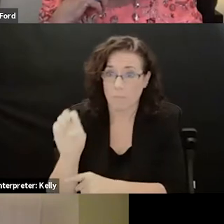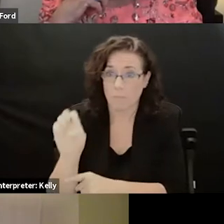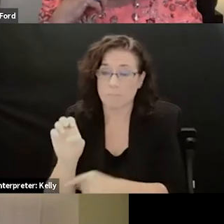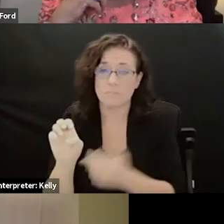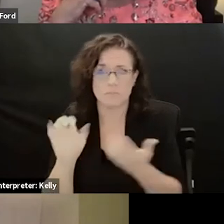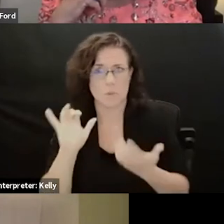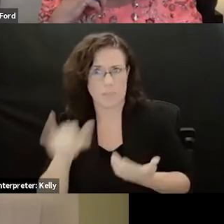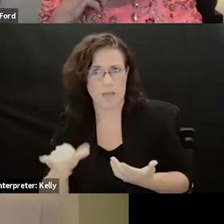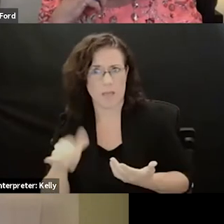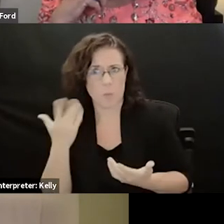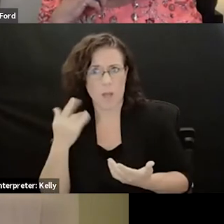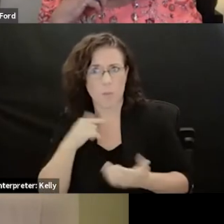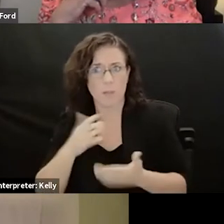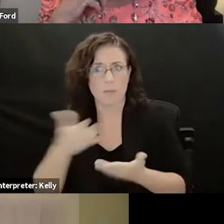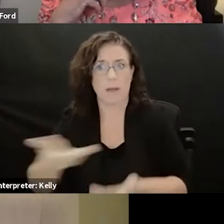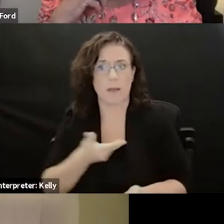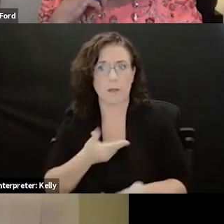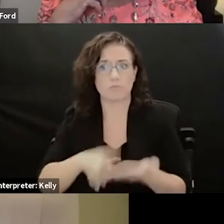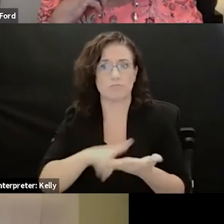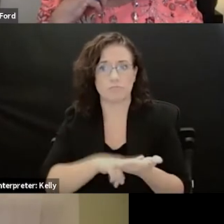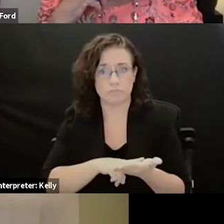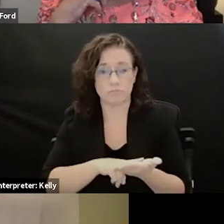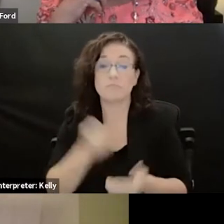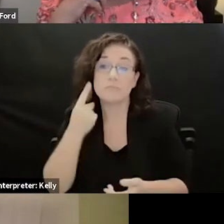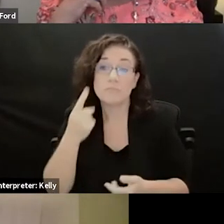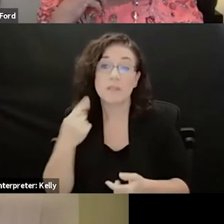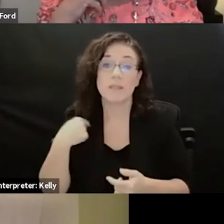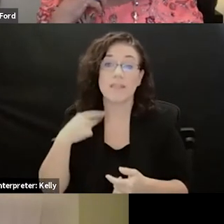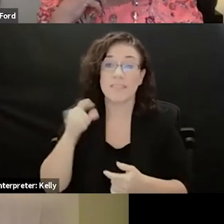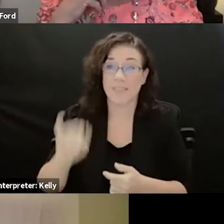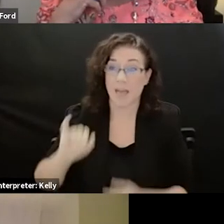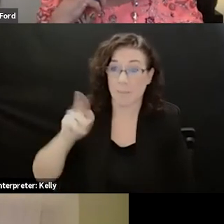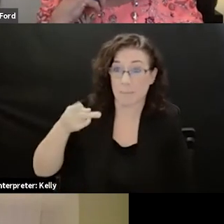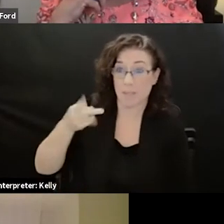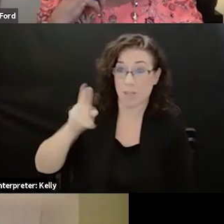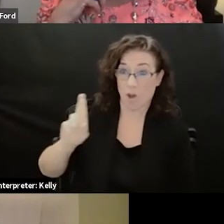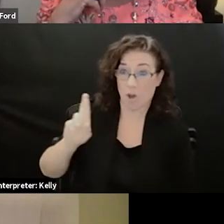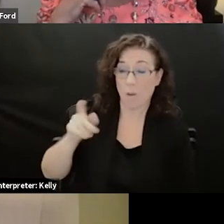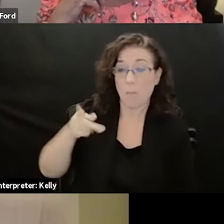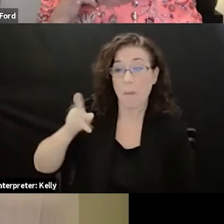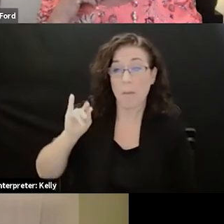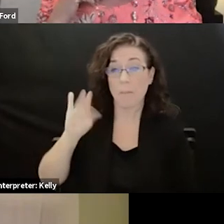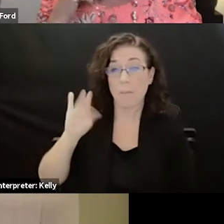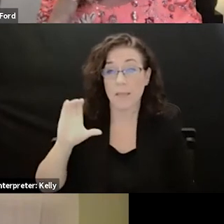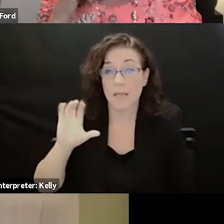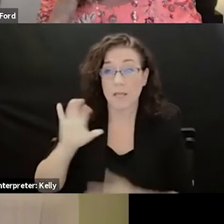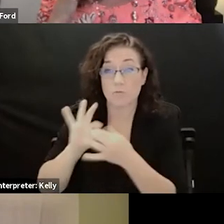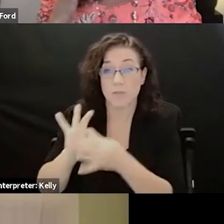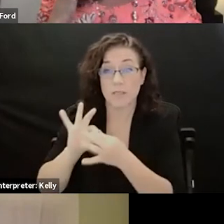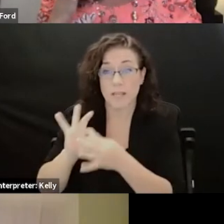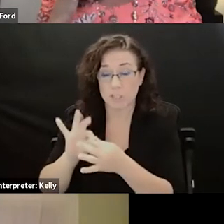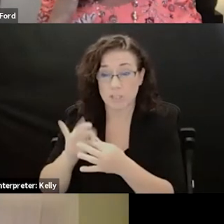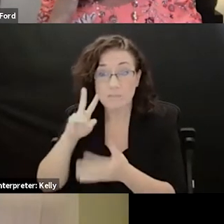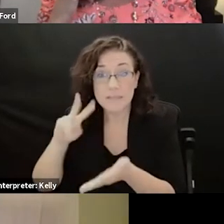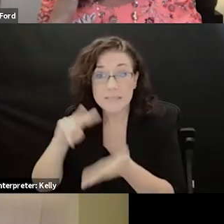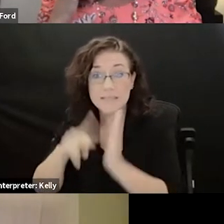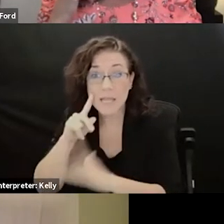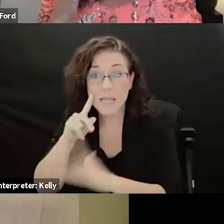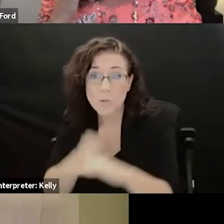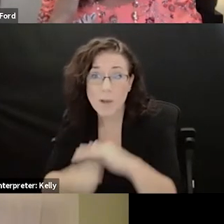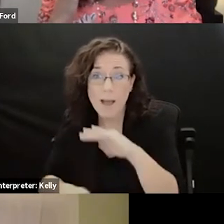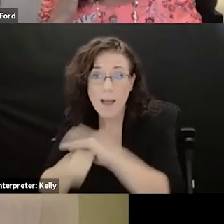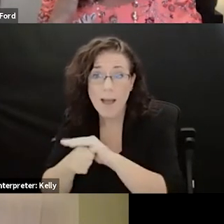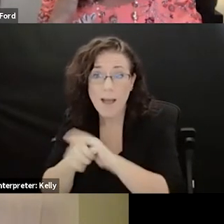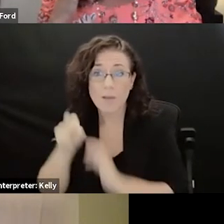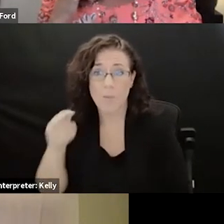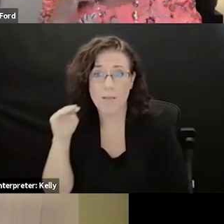that when we speak about public relations it is not meant to hide or lie it is